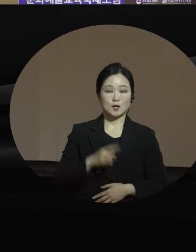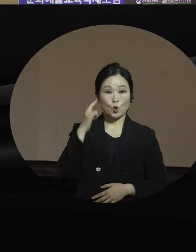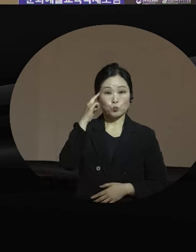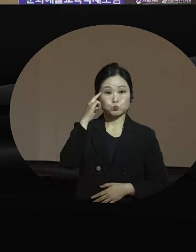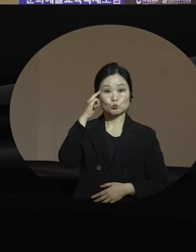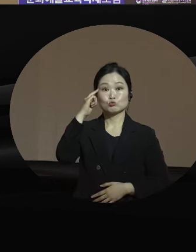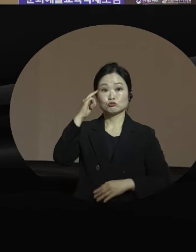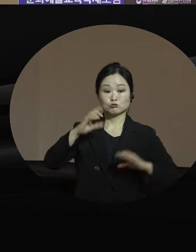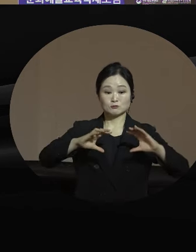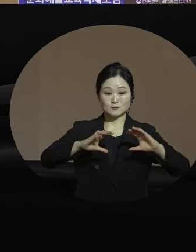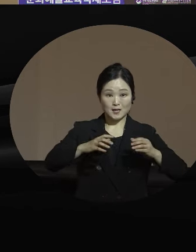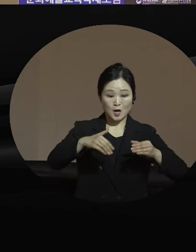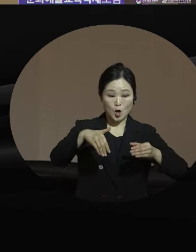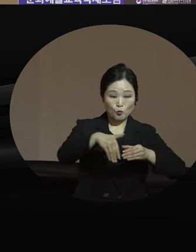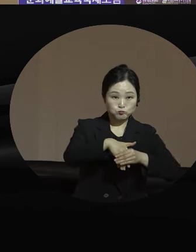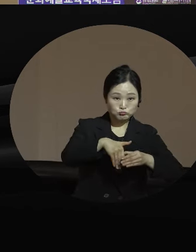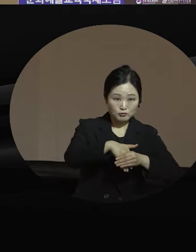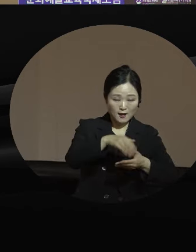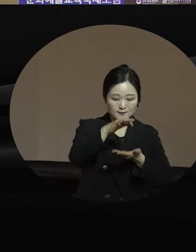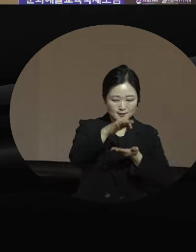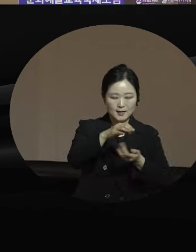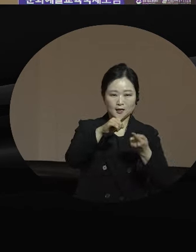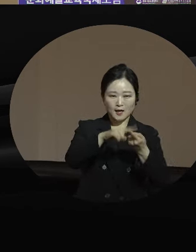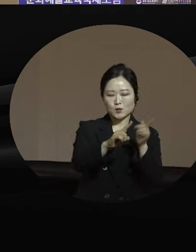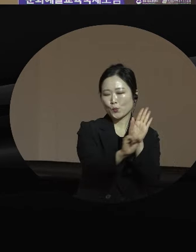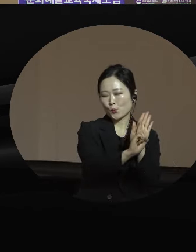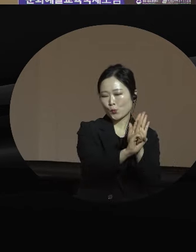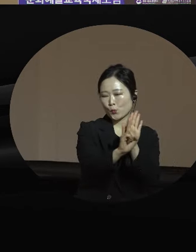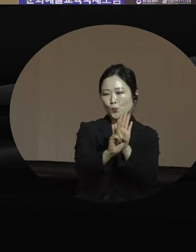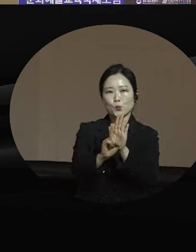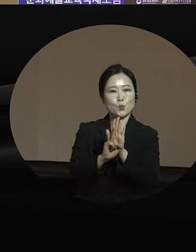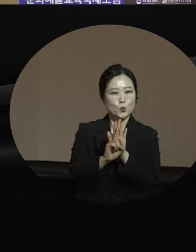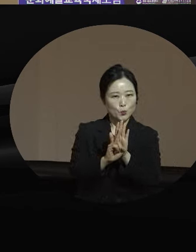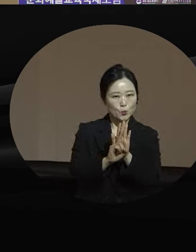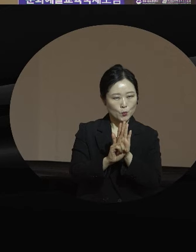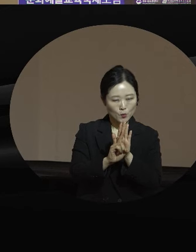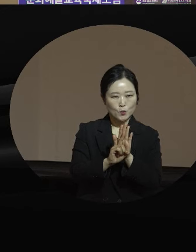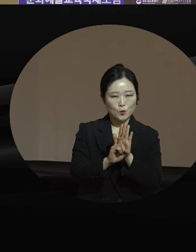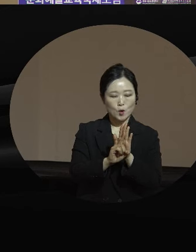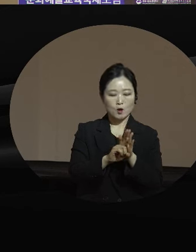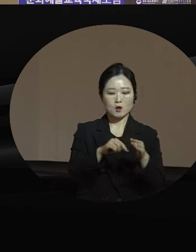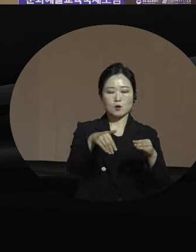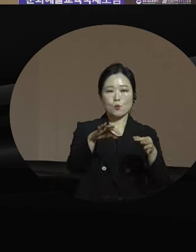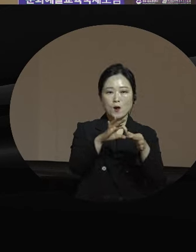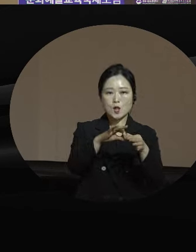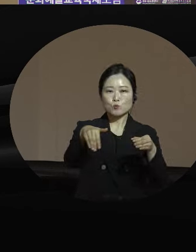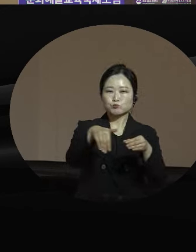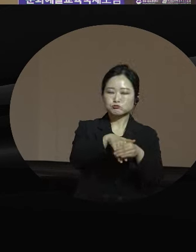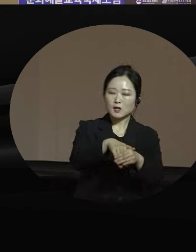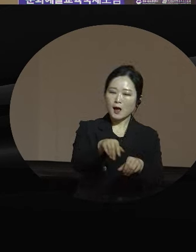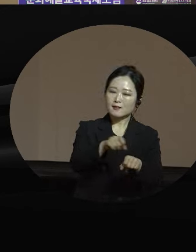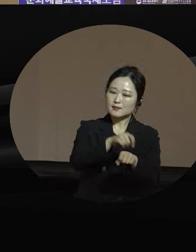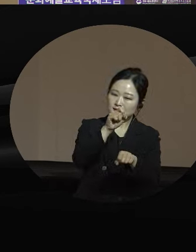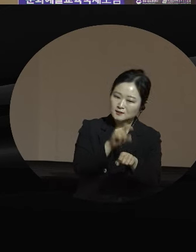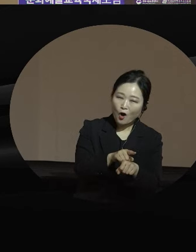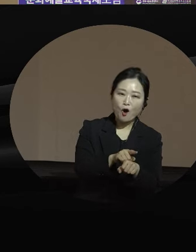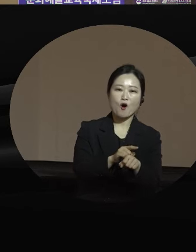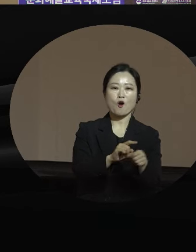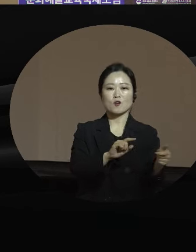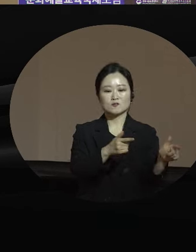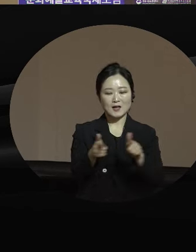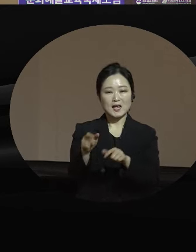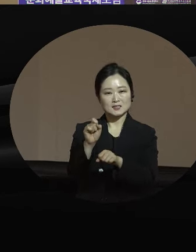cultural heritage of nomadic, the Mongolians, and strengthening the ability to survive, the promoting the